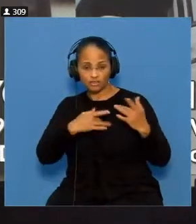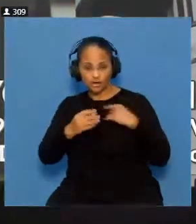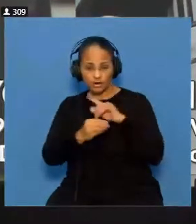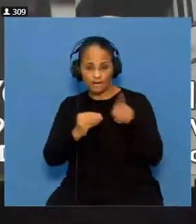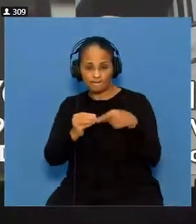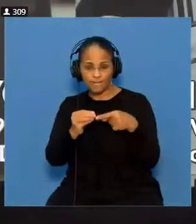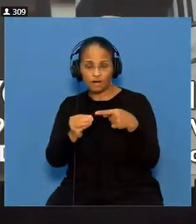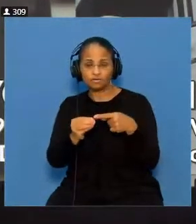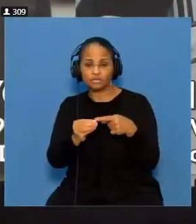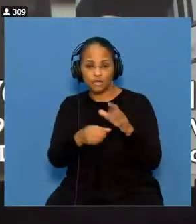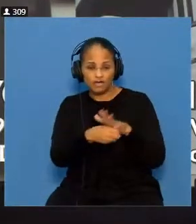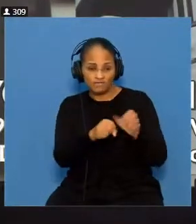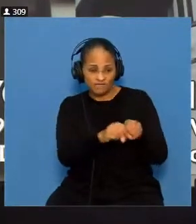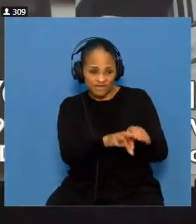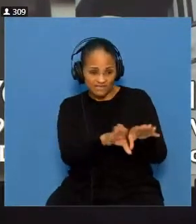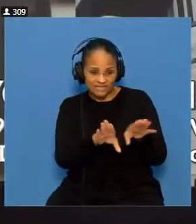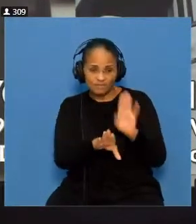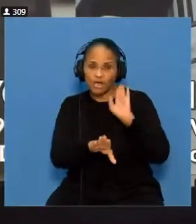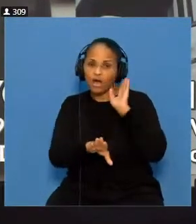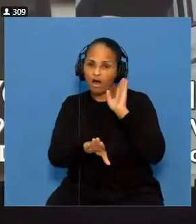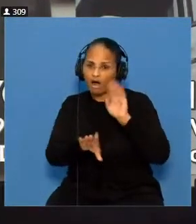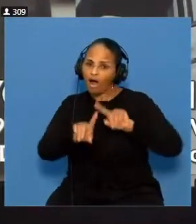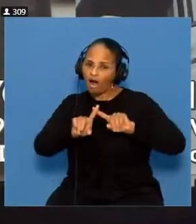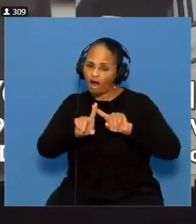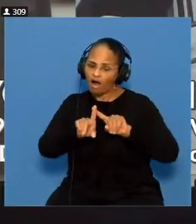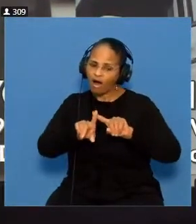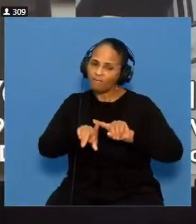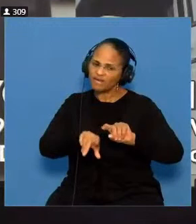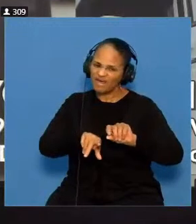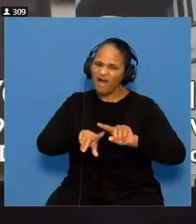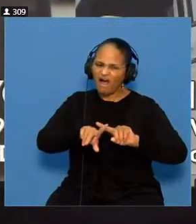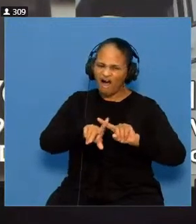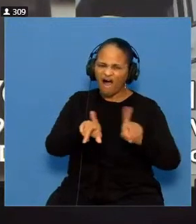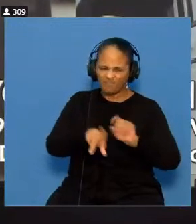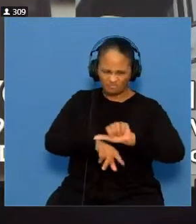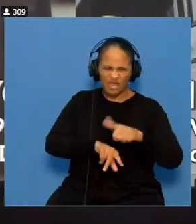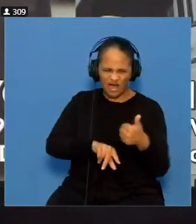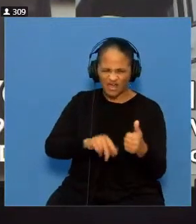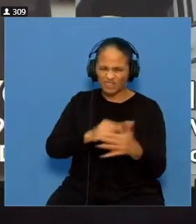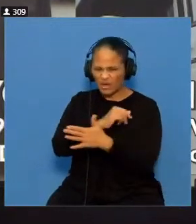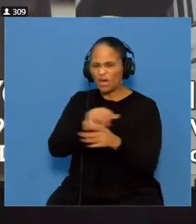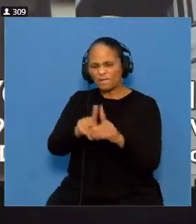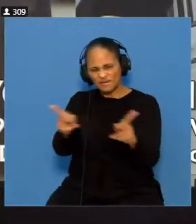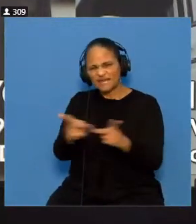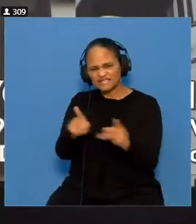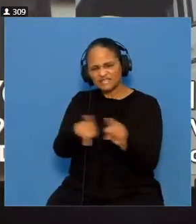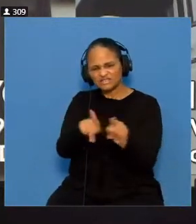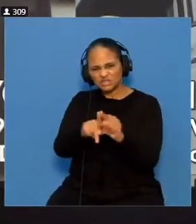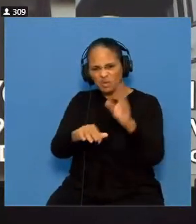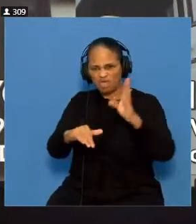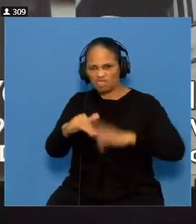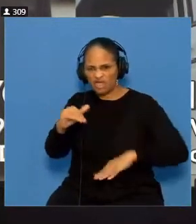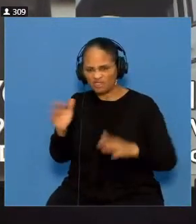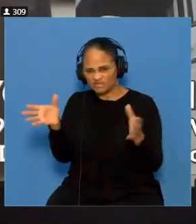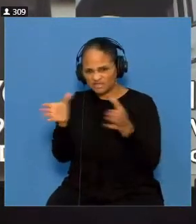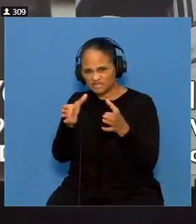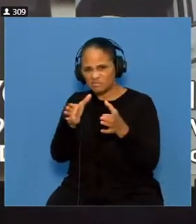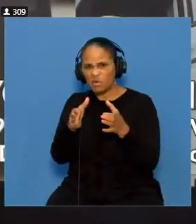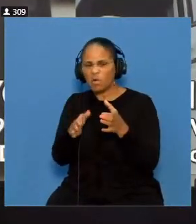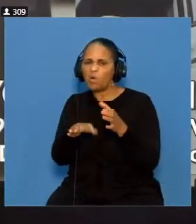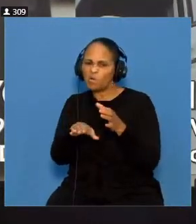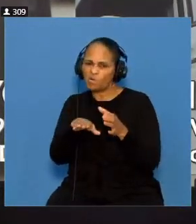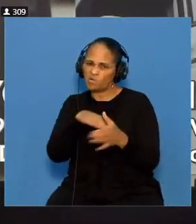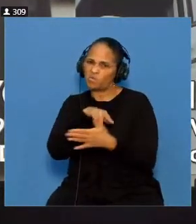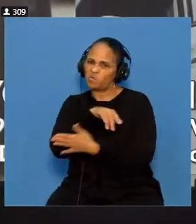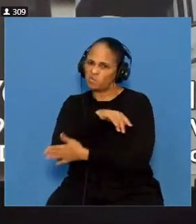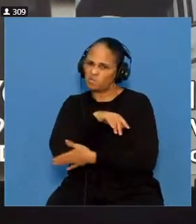markets for vaccines, there will be other places than a small island of 60,000. So from that perspective, the answer to the